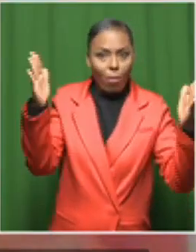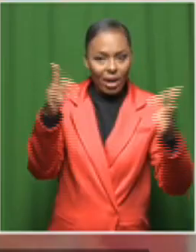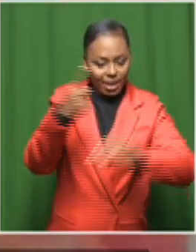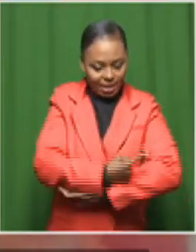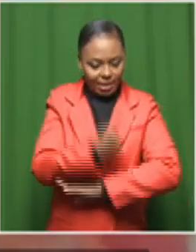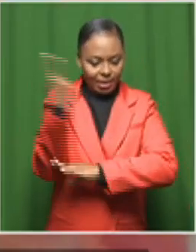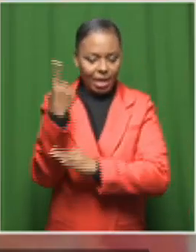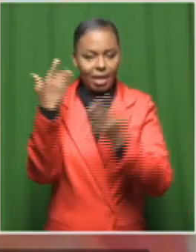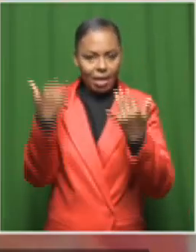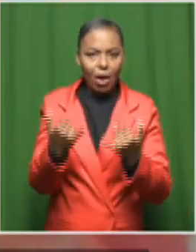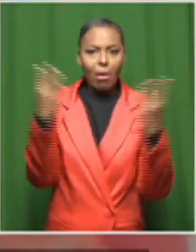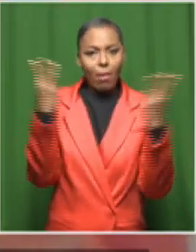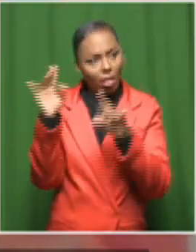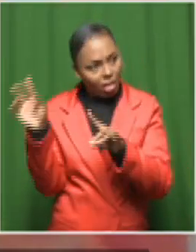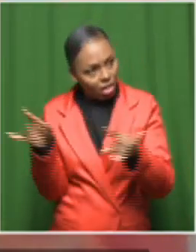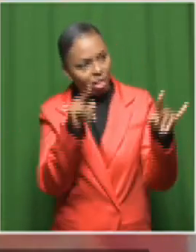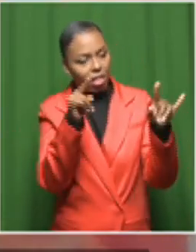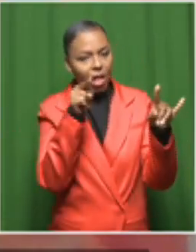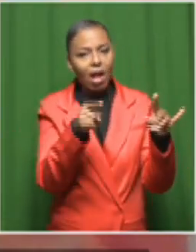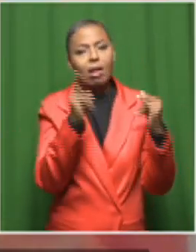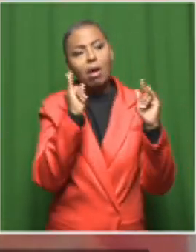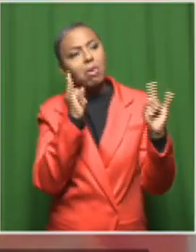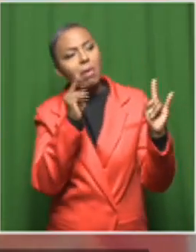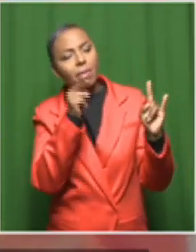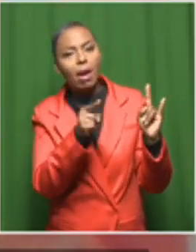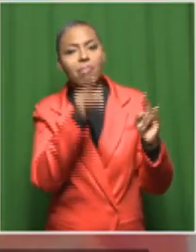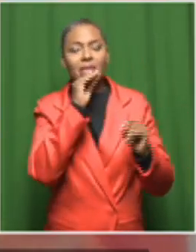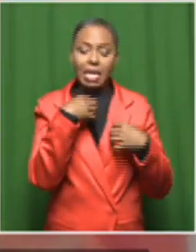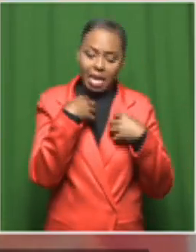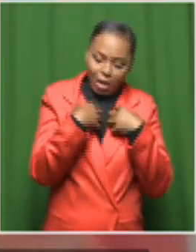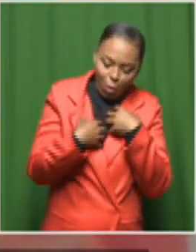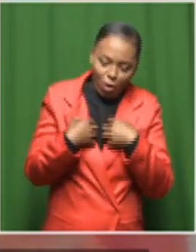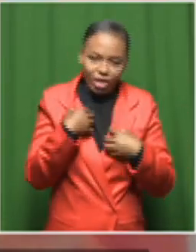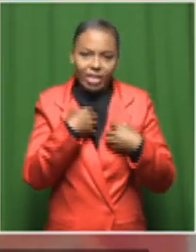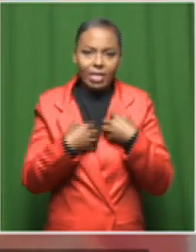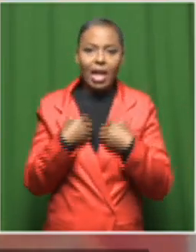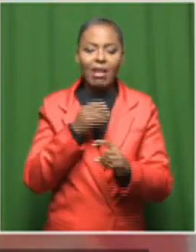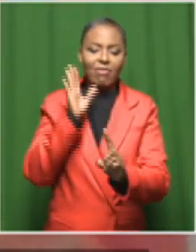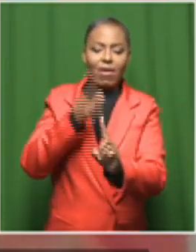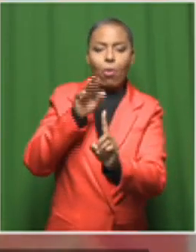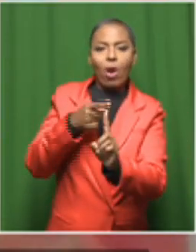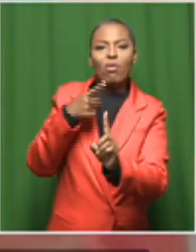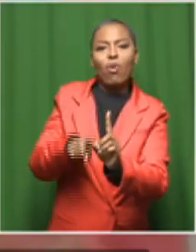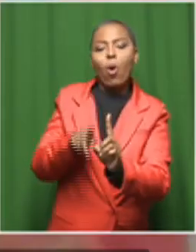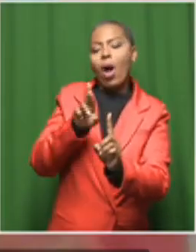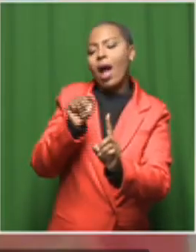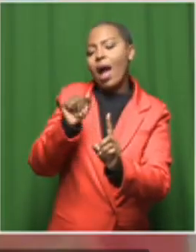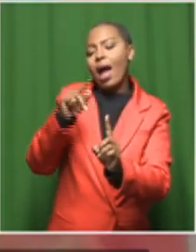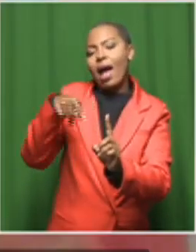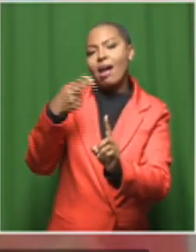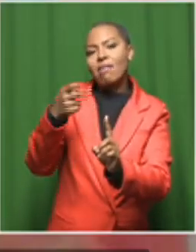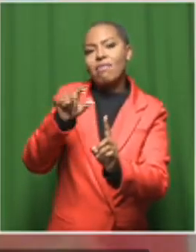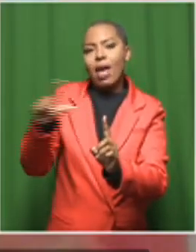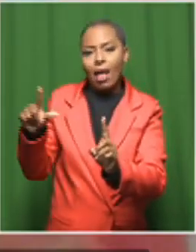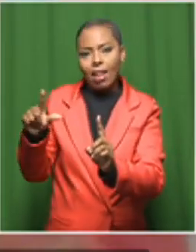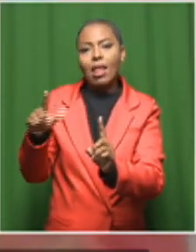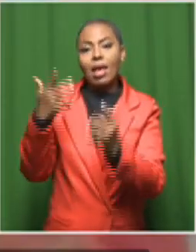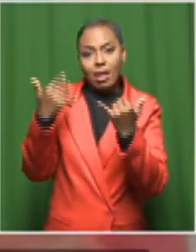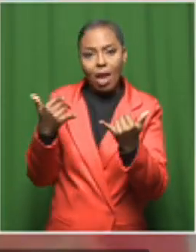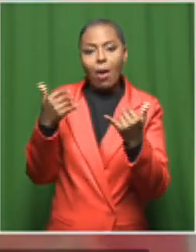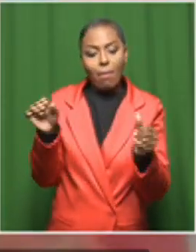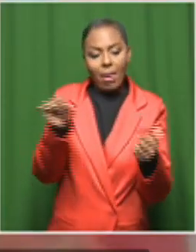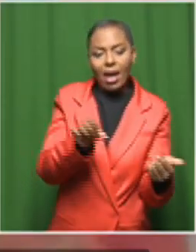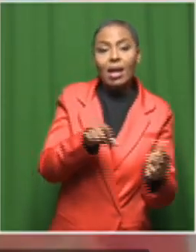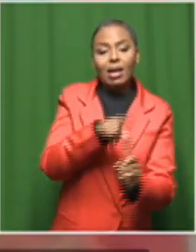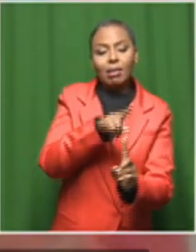And if anybody can watch that on telly, it's going to be an emotional farewell for Rafael Nadal. But let's go back to the tennis and